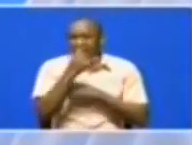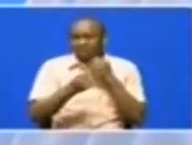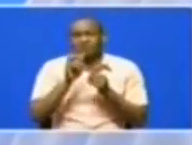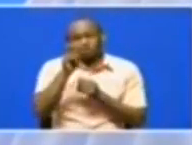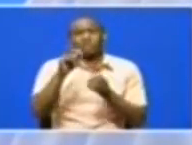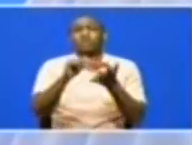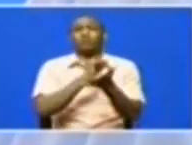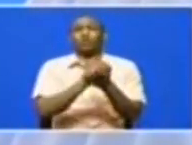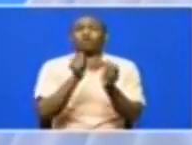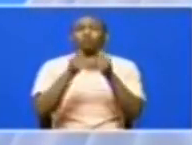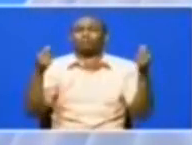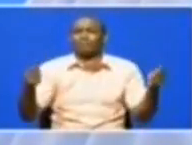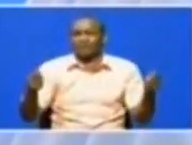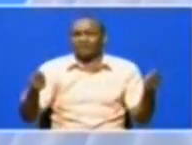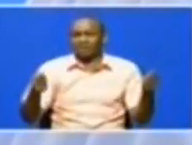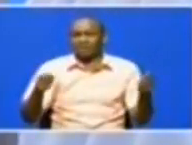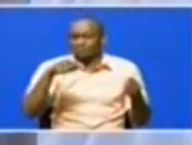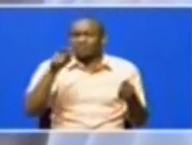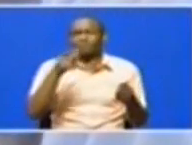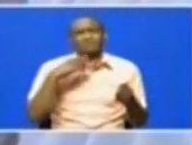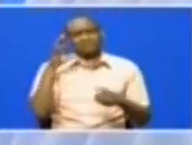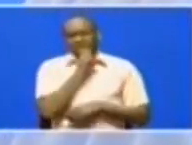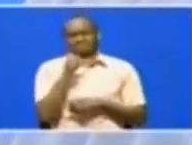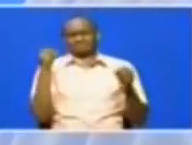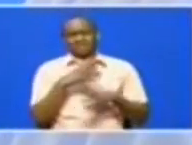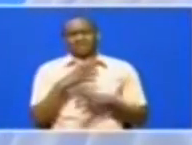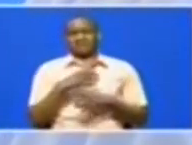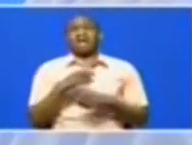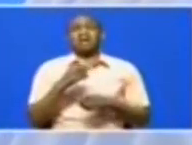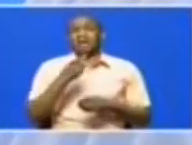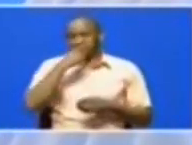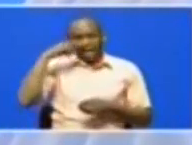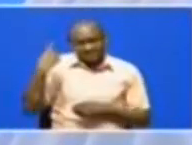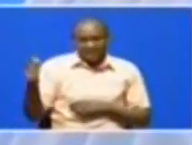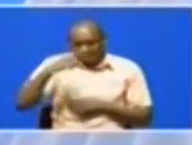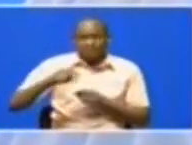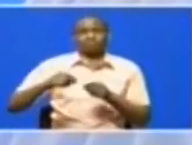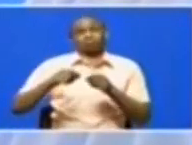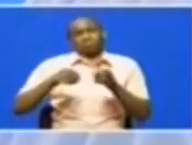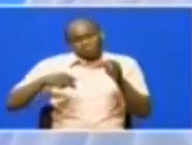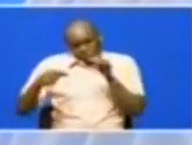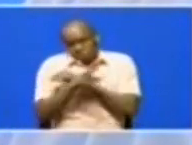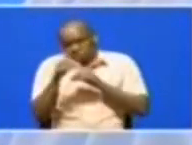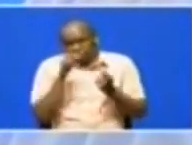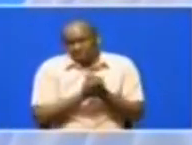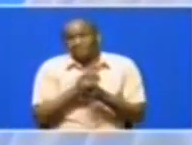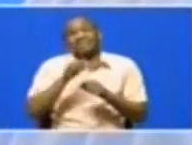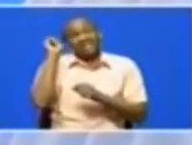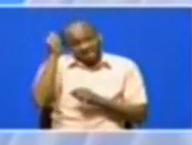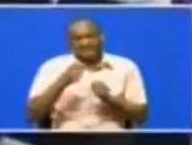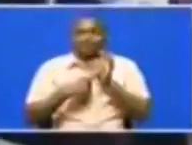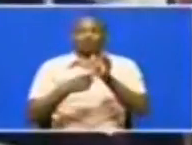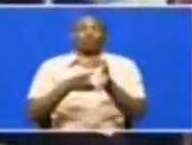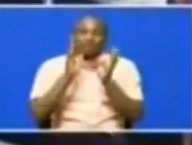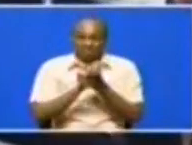the New York Times. This is African country. Strange thing. Russians come and hack our system. We do nothing about it. But Kenya has shown the